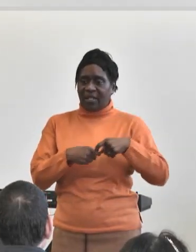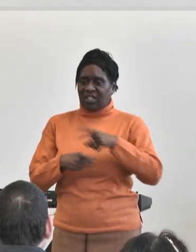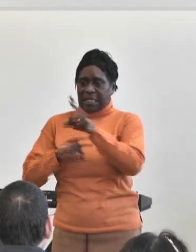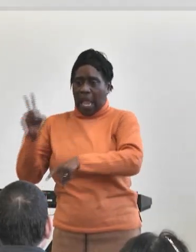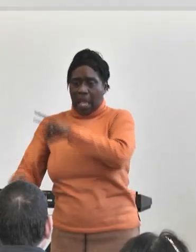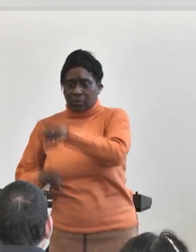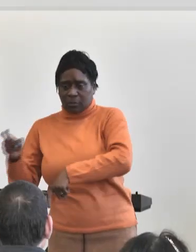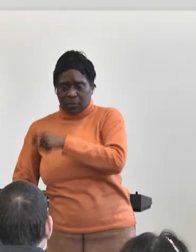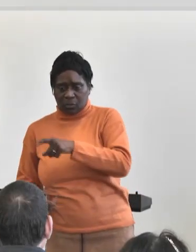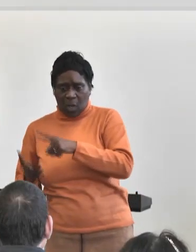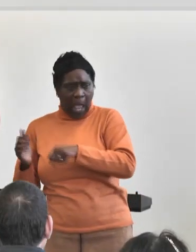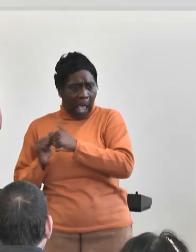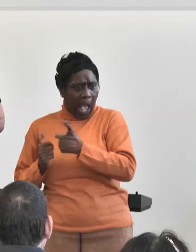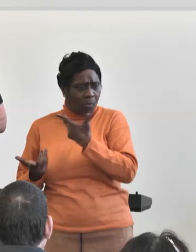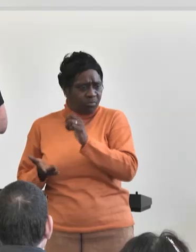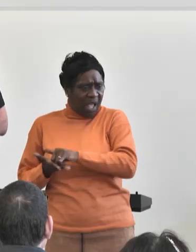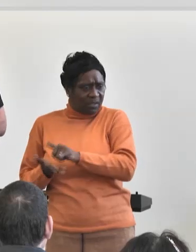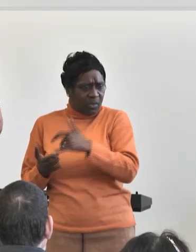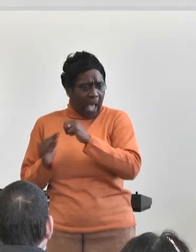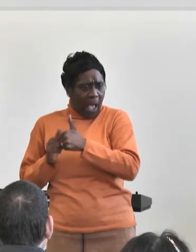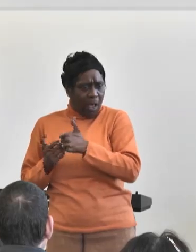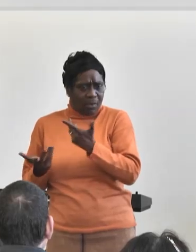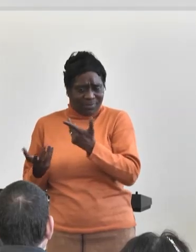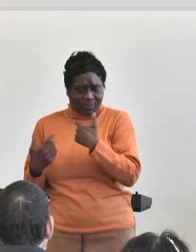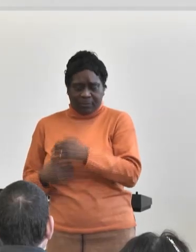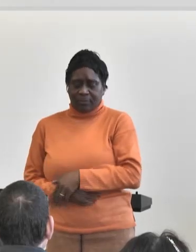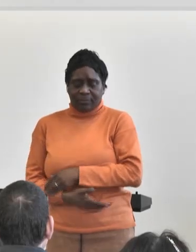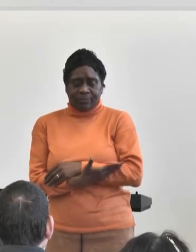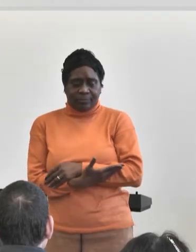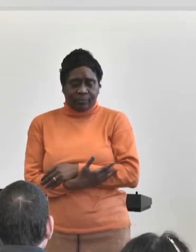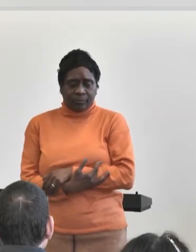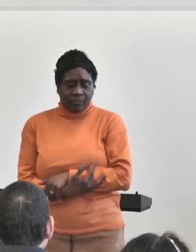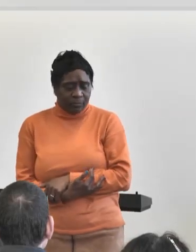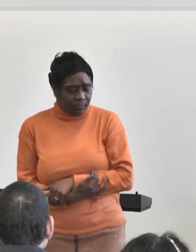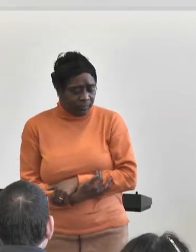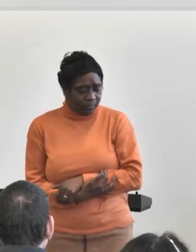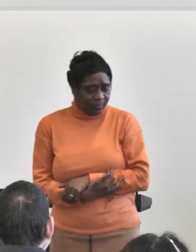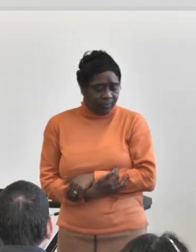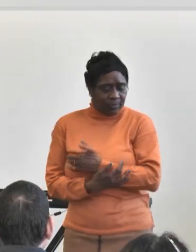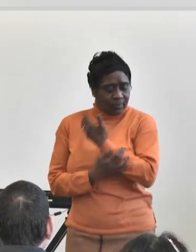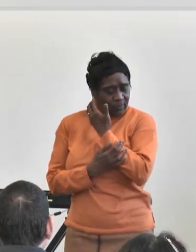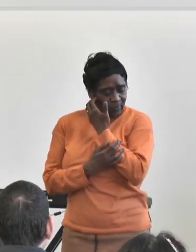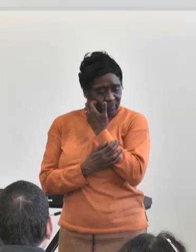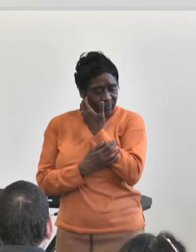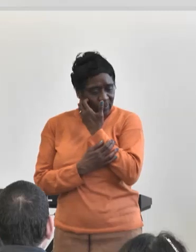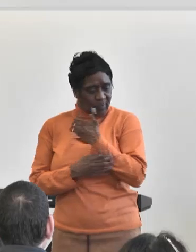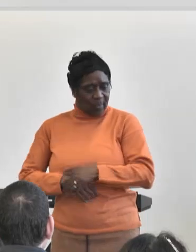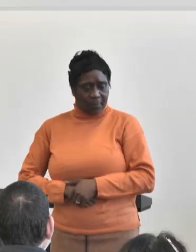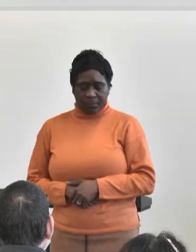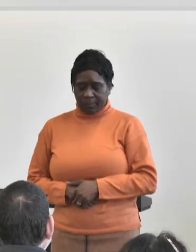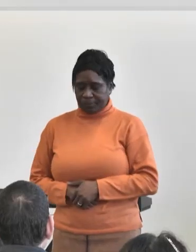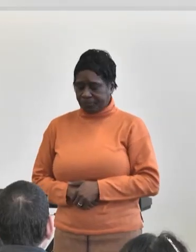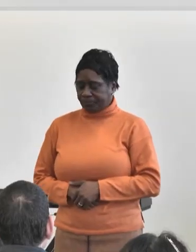Entonces, hablando ellos al pueblo, vinieron sobre ellos los sacerdotes con el jefe de la guardia del templo y los saduceos, resentidos de que